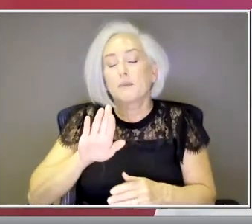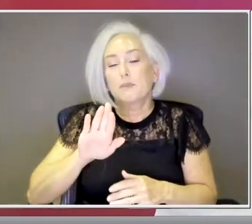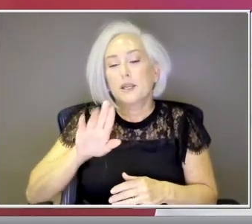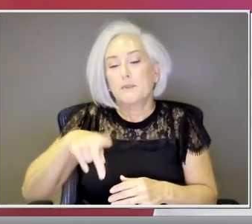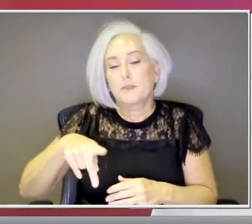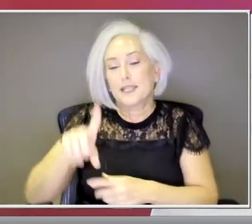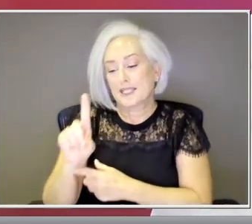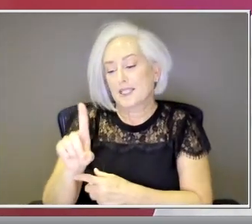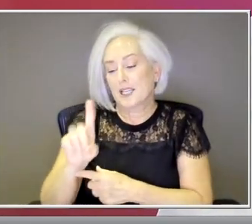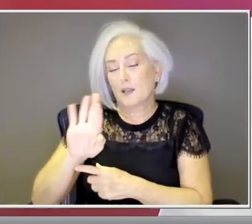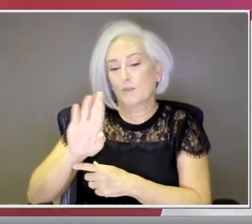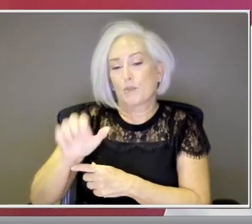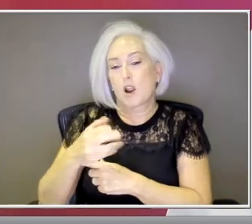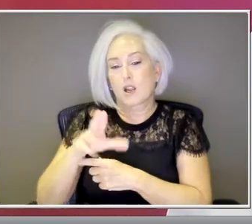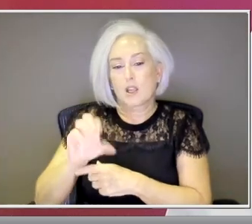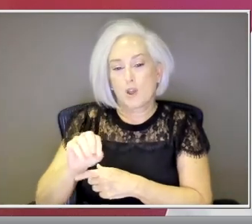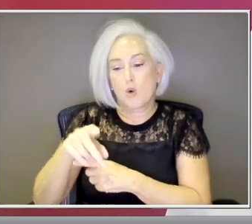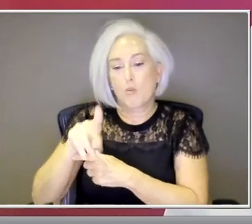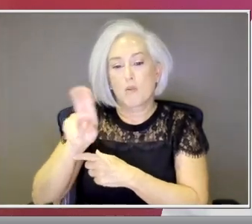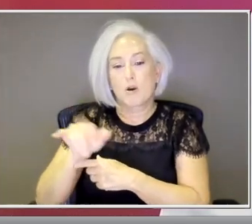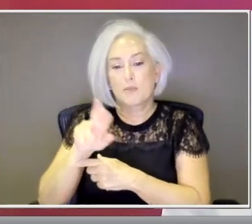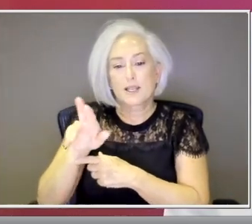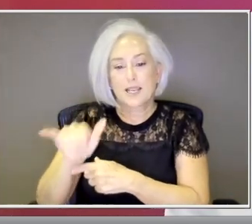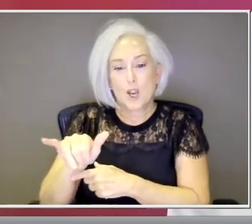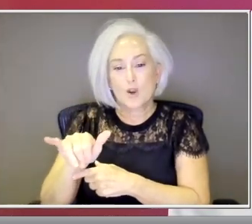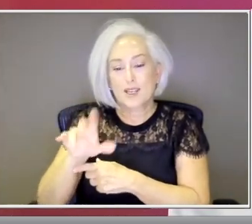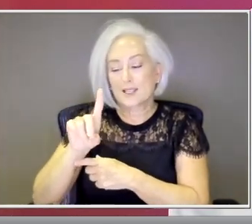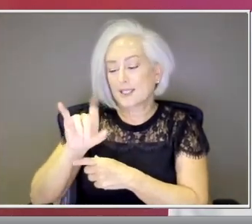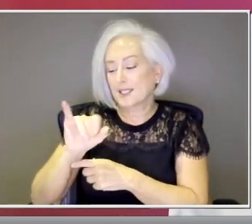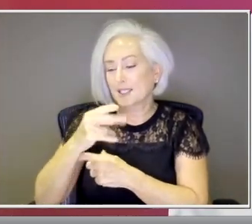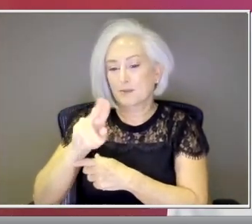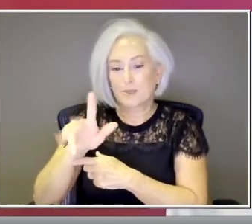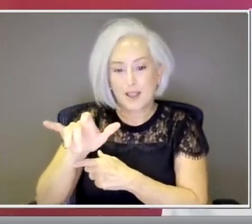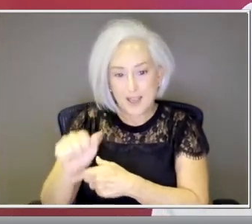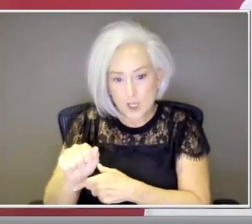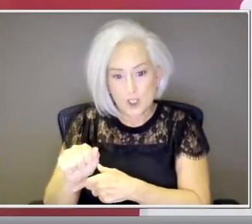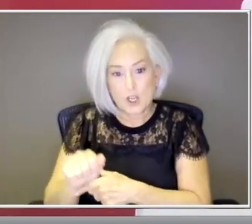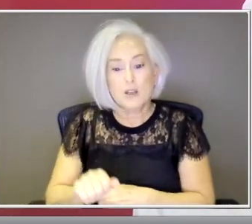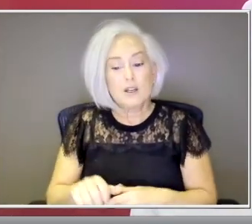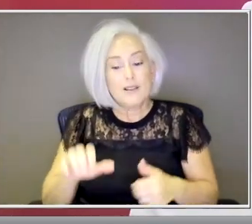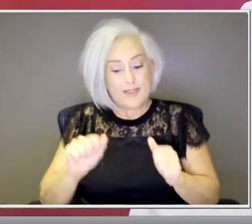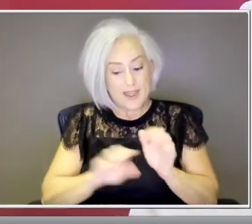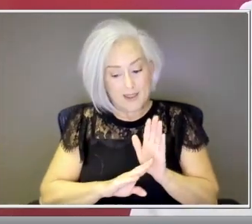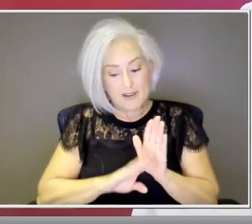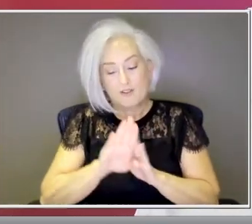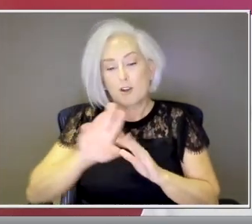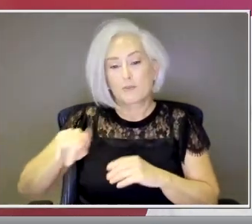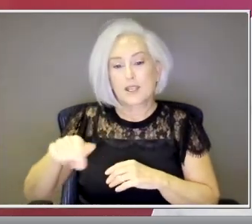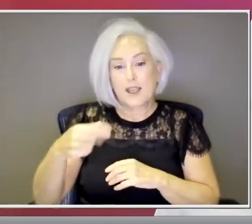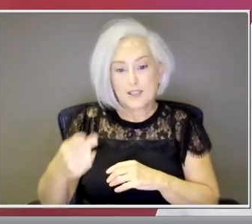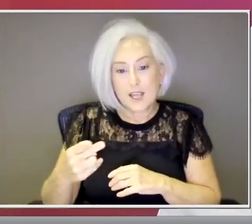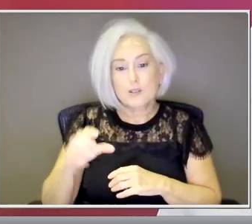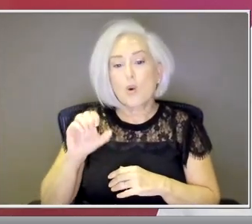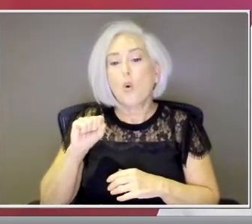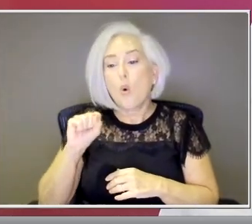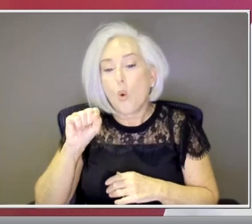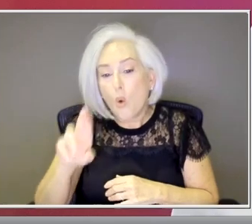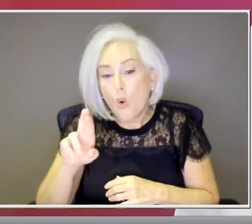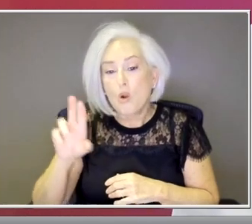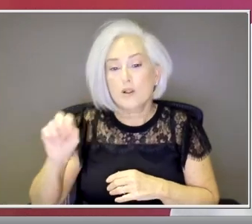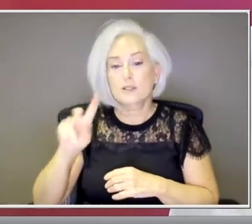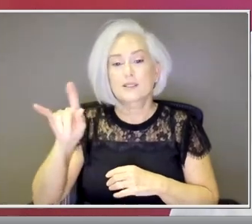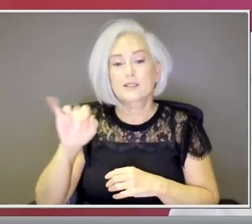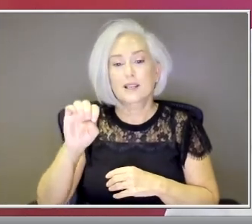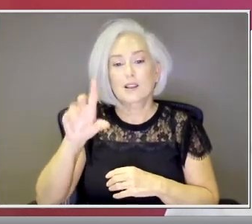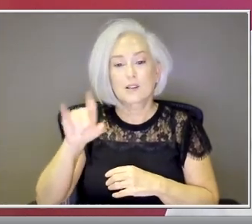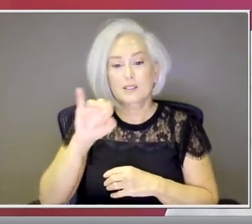Some of these patients can develop PH as well. You have patients with sickle cell disease that don't have congenital heart disease that can develop PH. There's